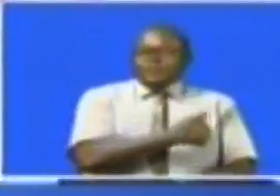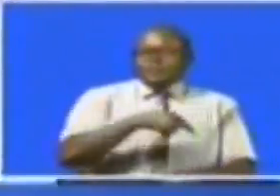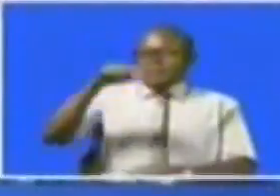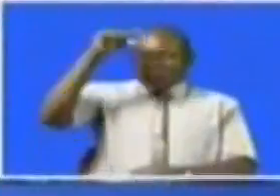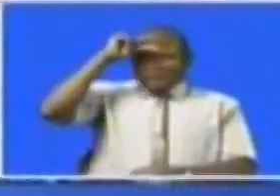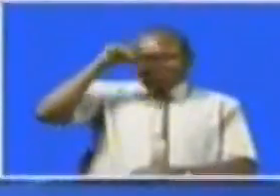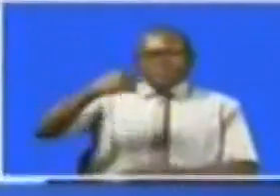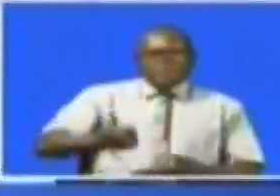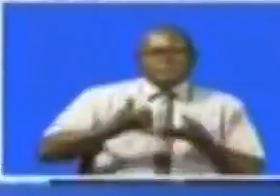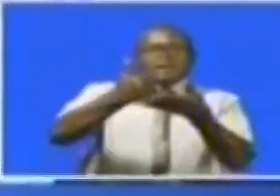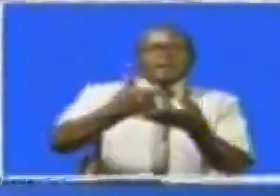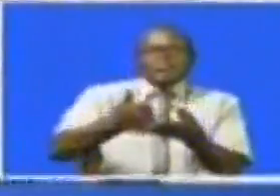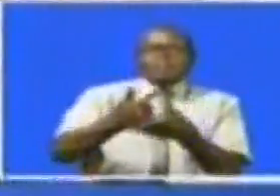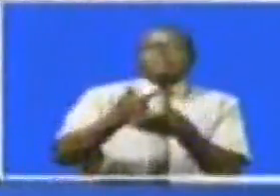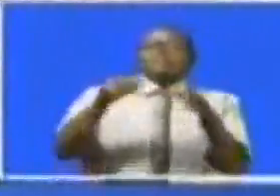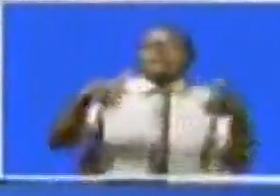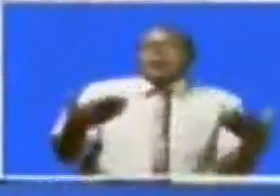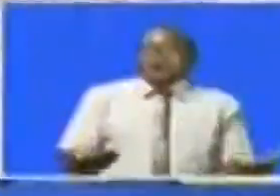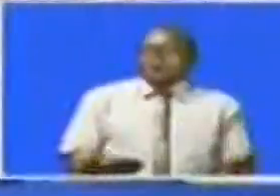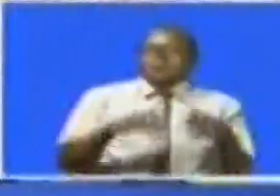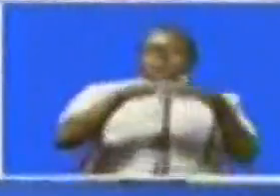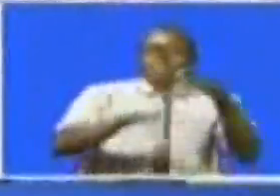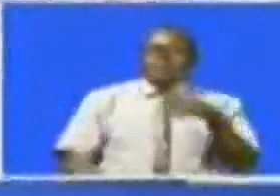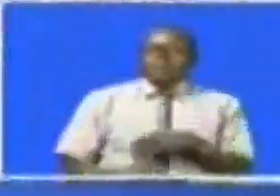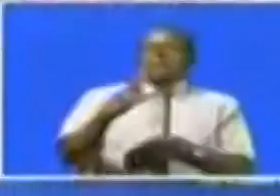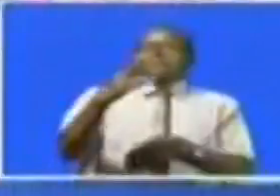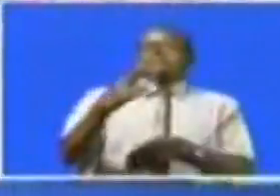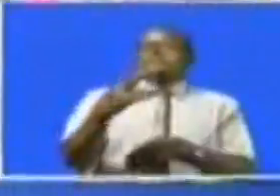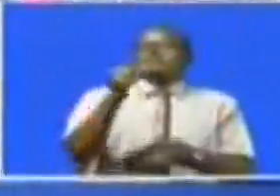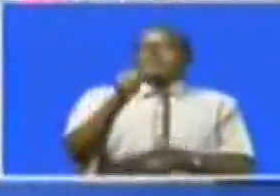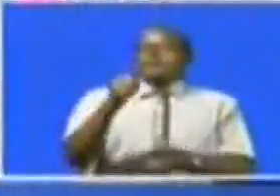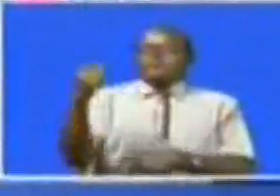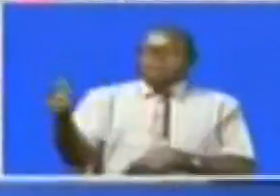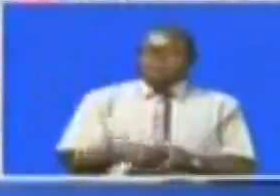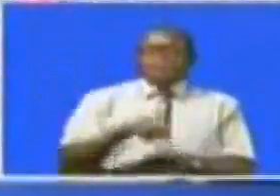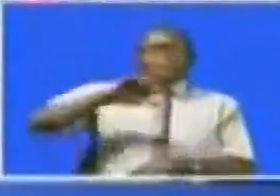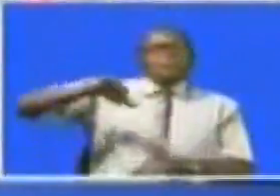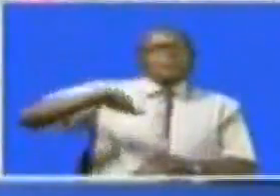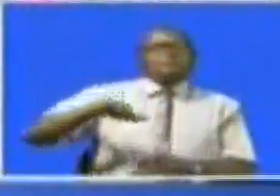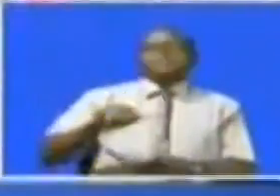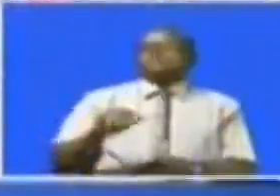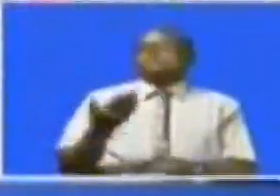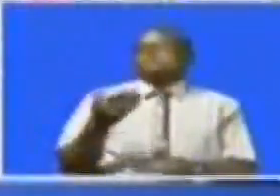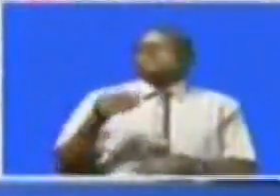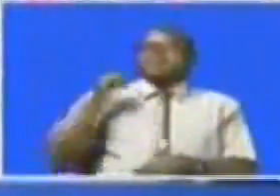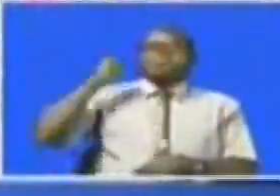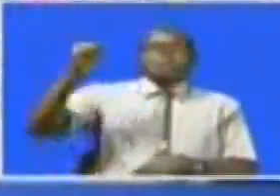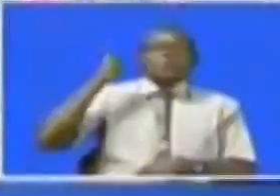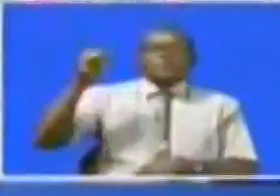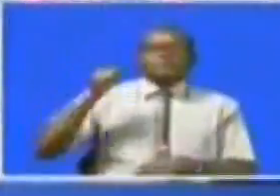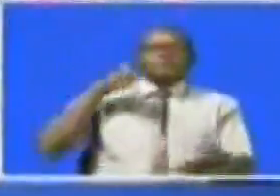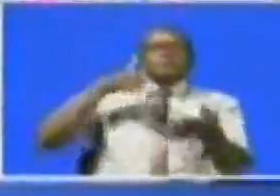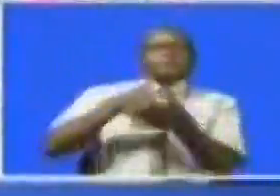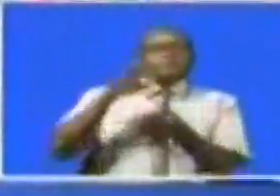serikali tutawasaidia kwa njia gani? With less than 45 months remaining to end his term, the president is concerned that succession politics will derail his